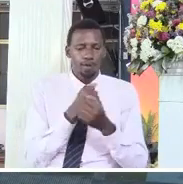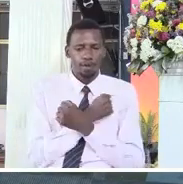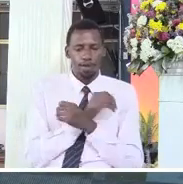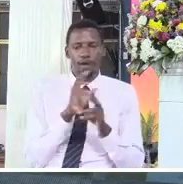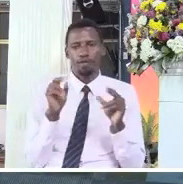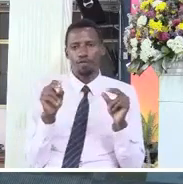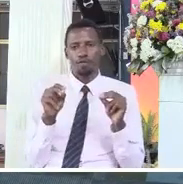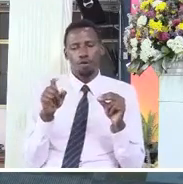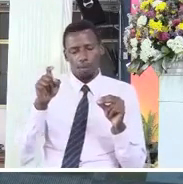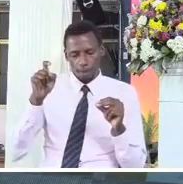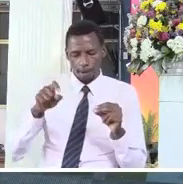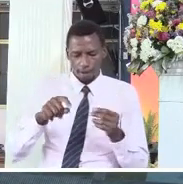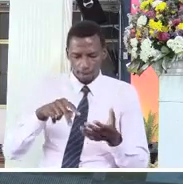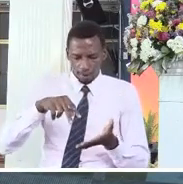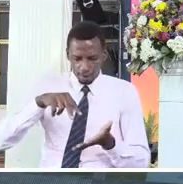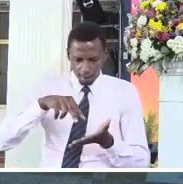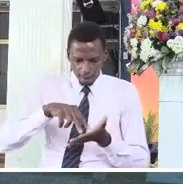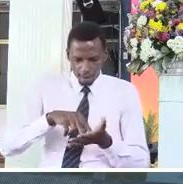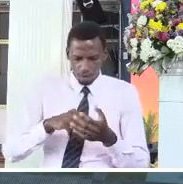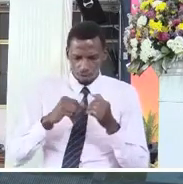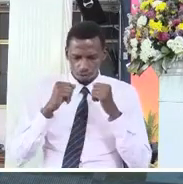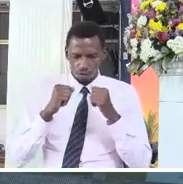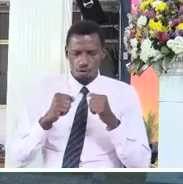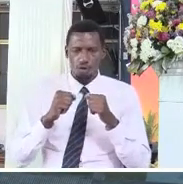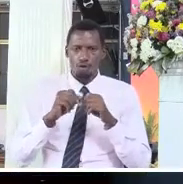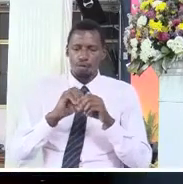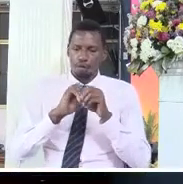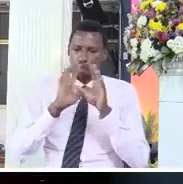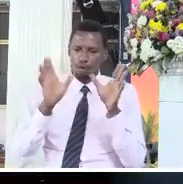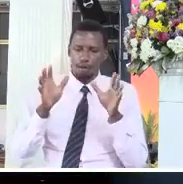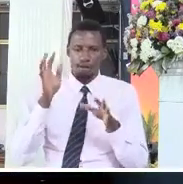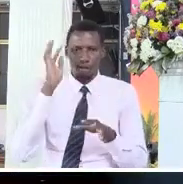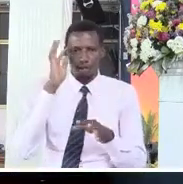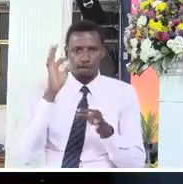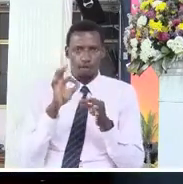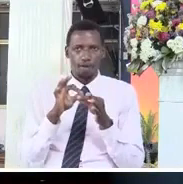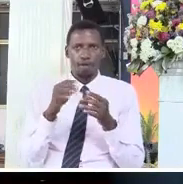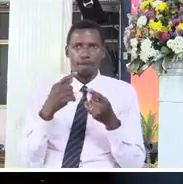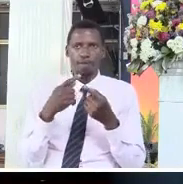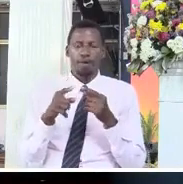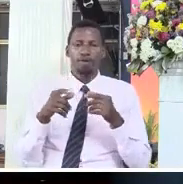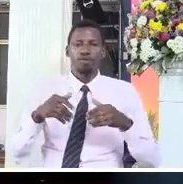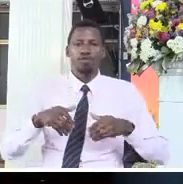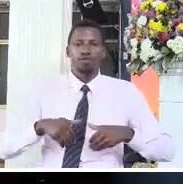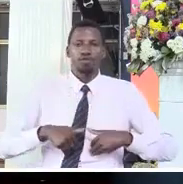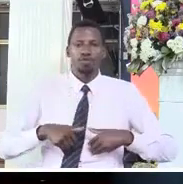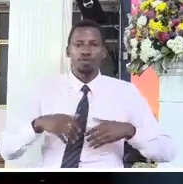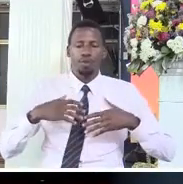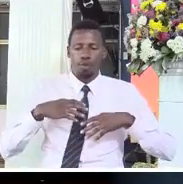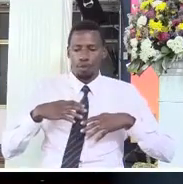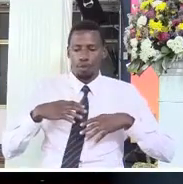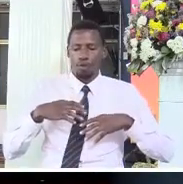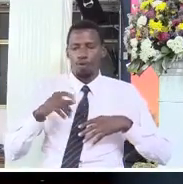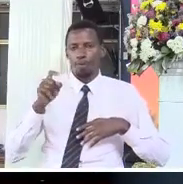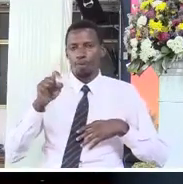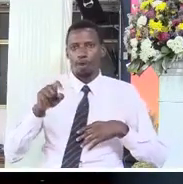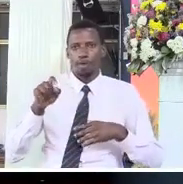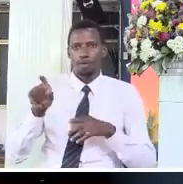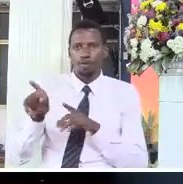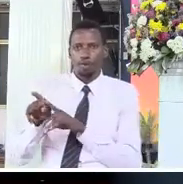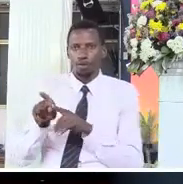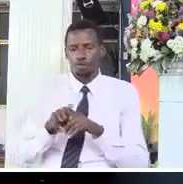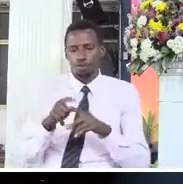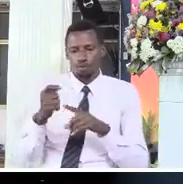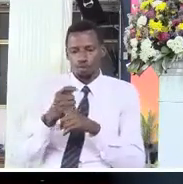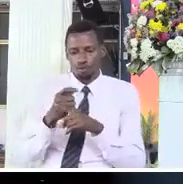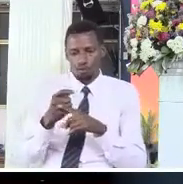must stand with unsaturated faith. But the young people must also be trained to walk the path so